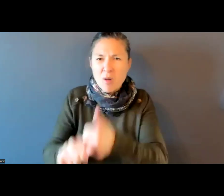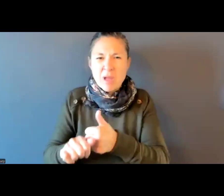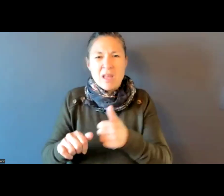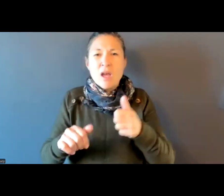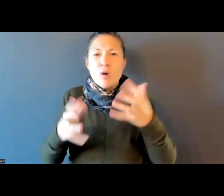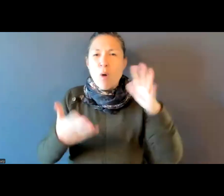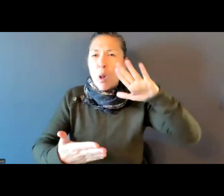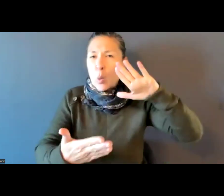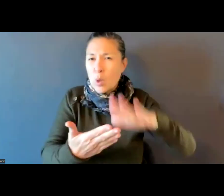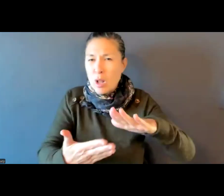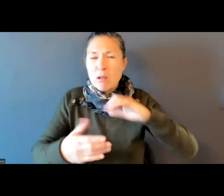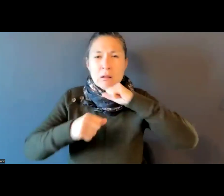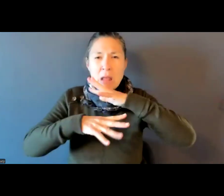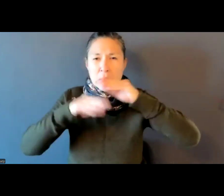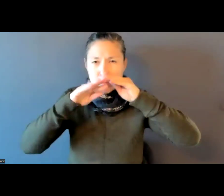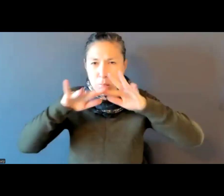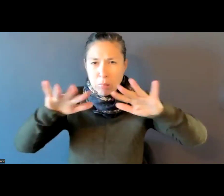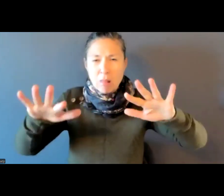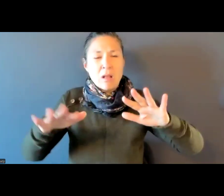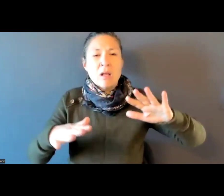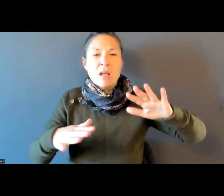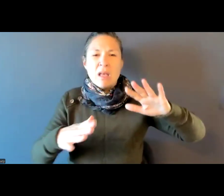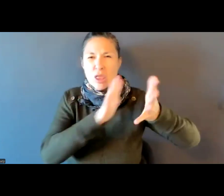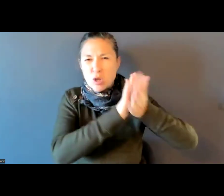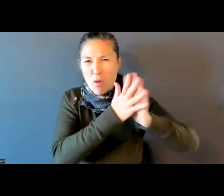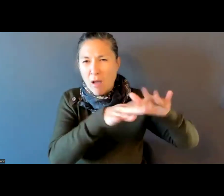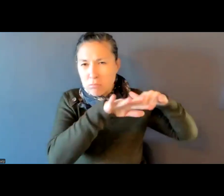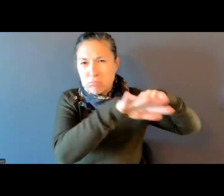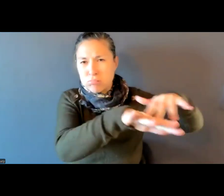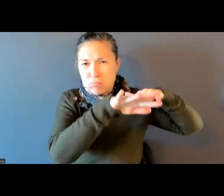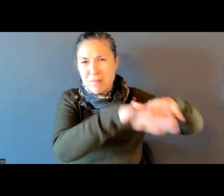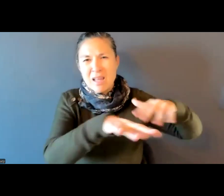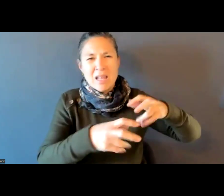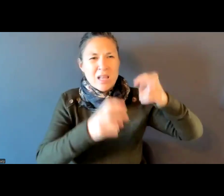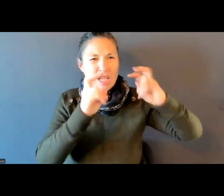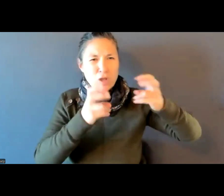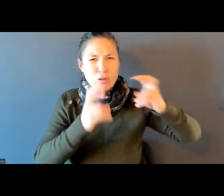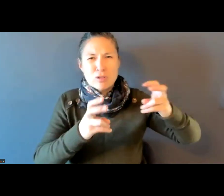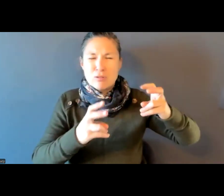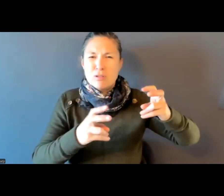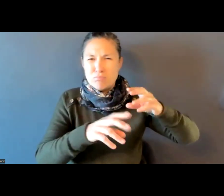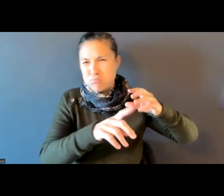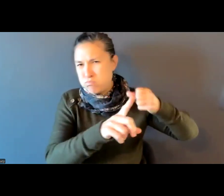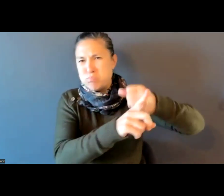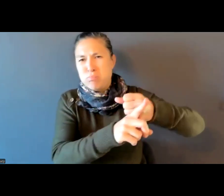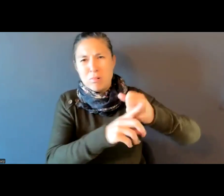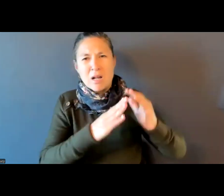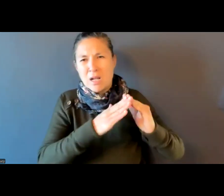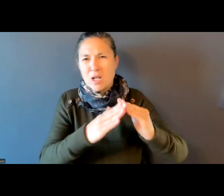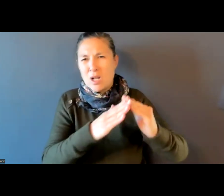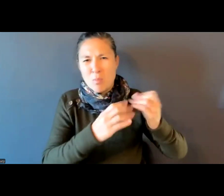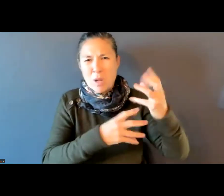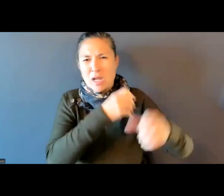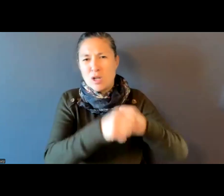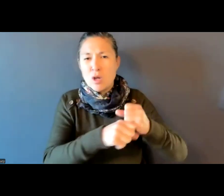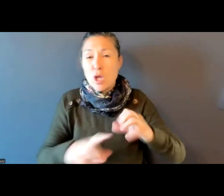traffic, and hours of operation, same issues that have been plaguing the neighborhood for way too many years. We met with the owner, Chris. He has